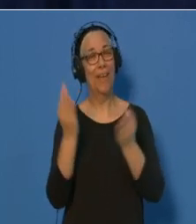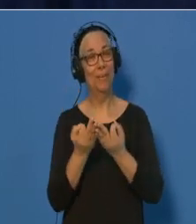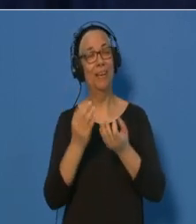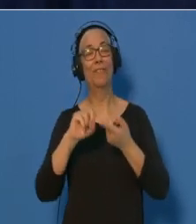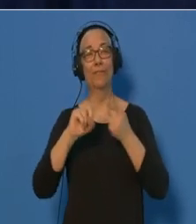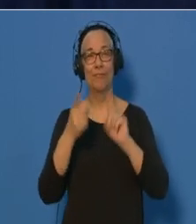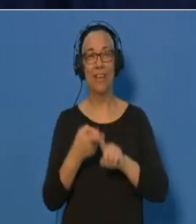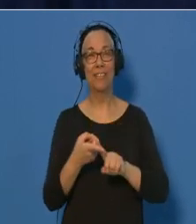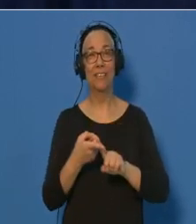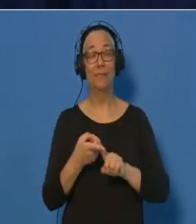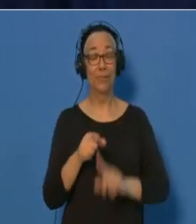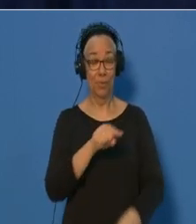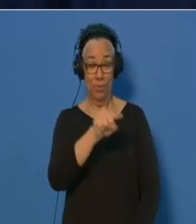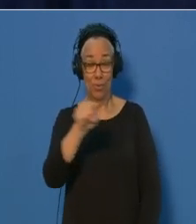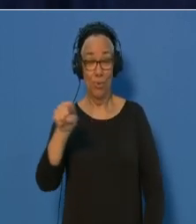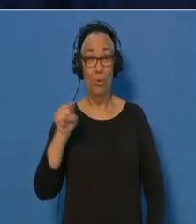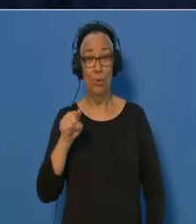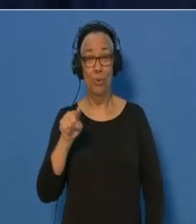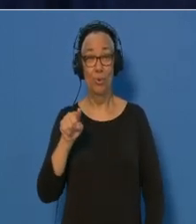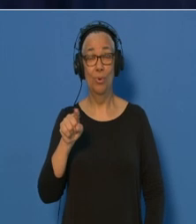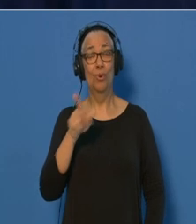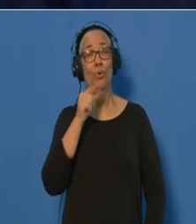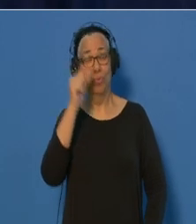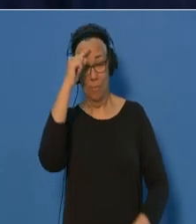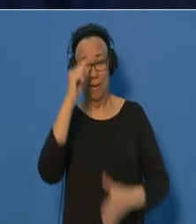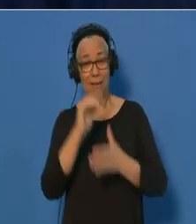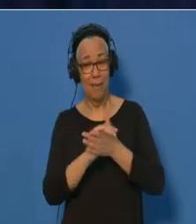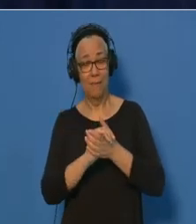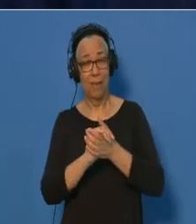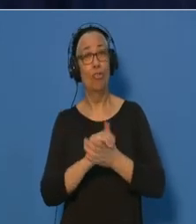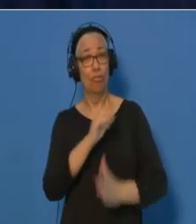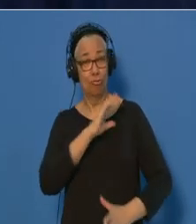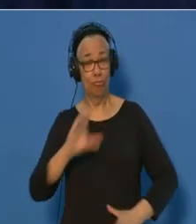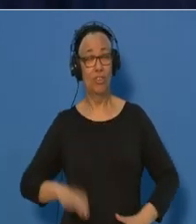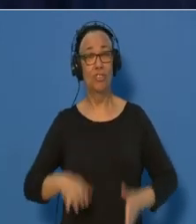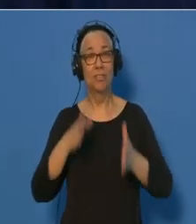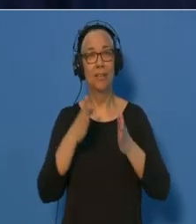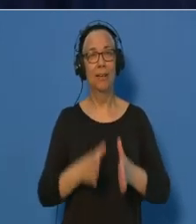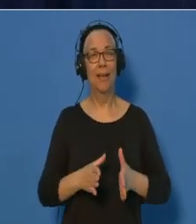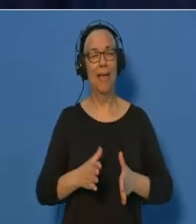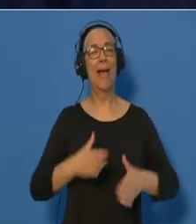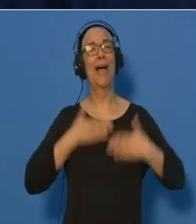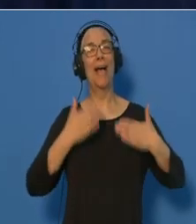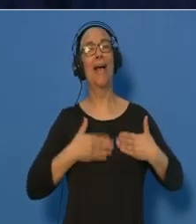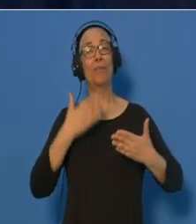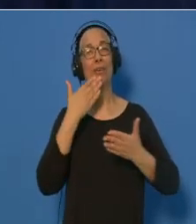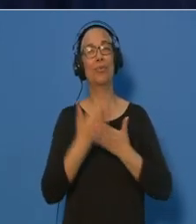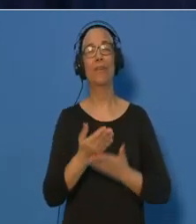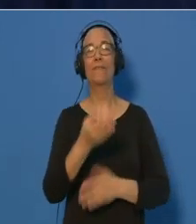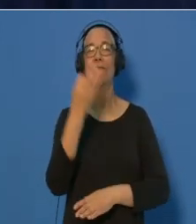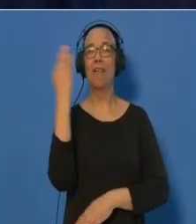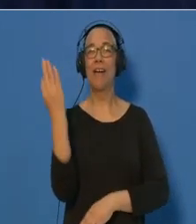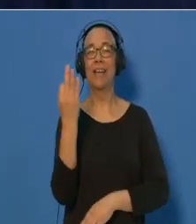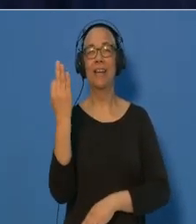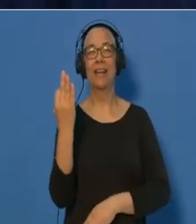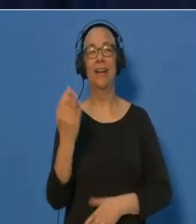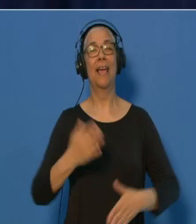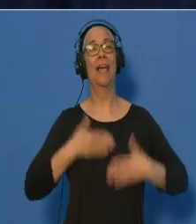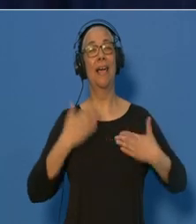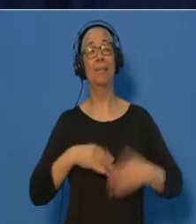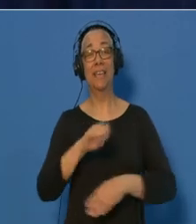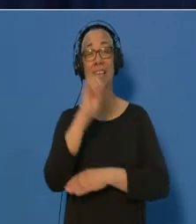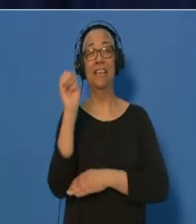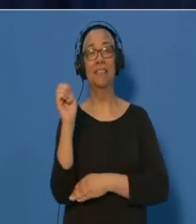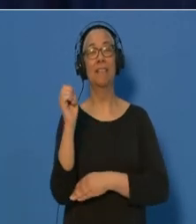friends. And for those persons who follow the Christian faith, I wish you a happy Good Friday and a happy Easter holiday.